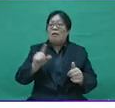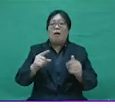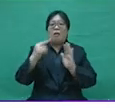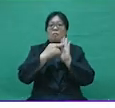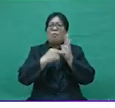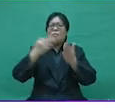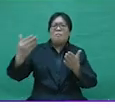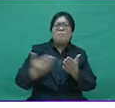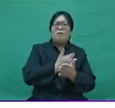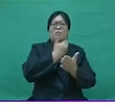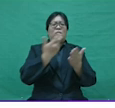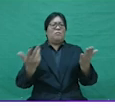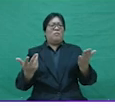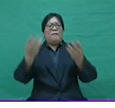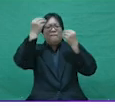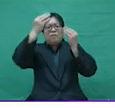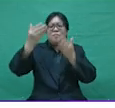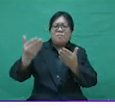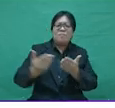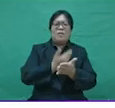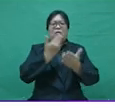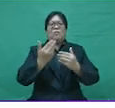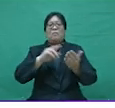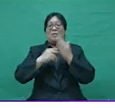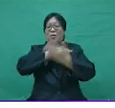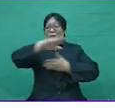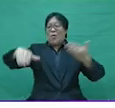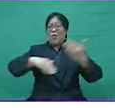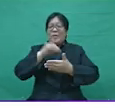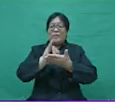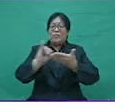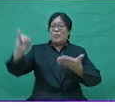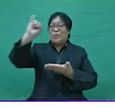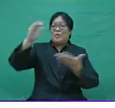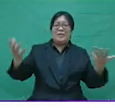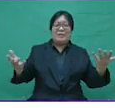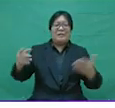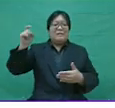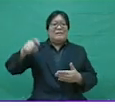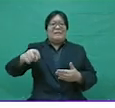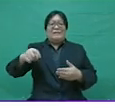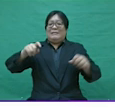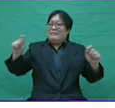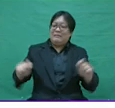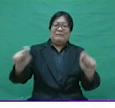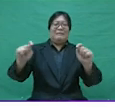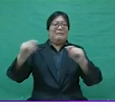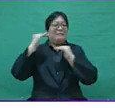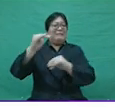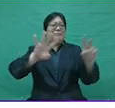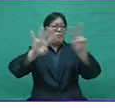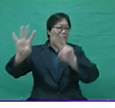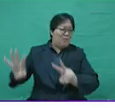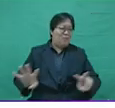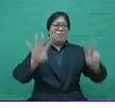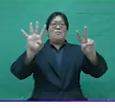rules and laws. So the whole institution had to react sometimes within 24 hours,